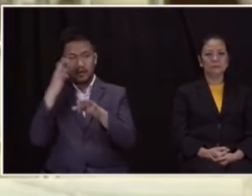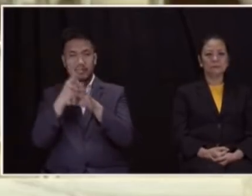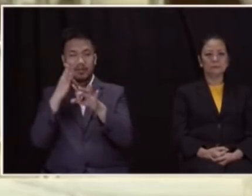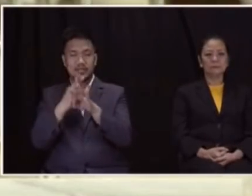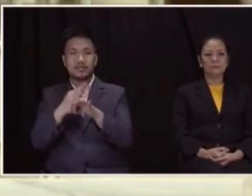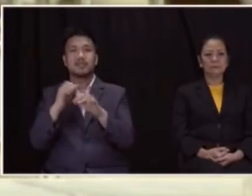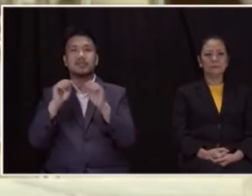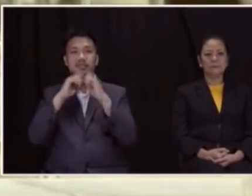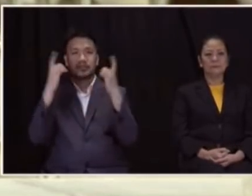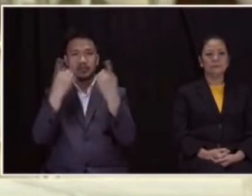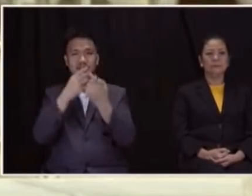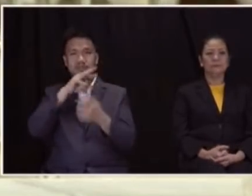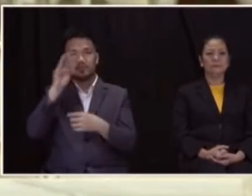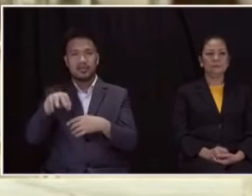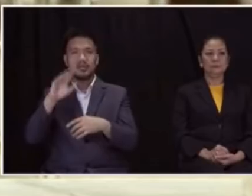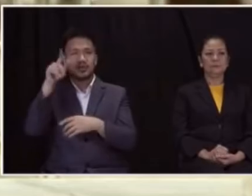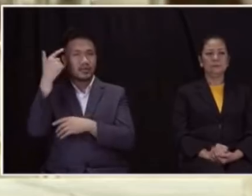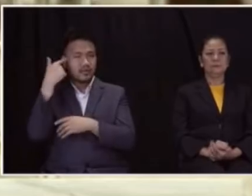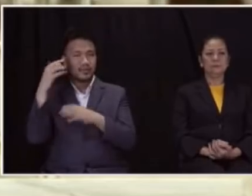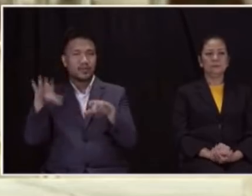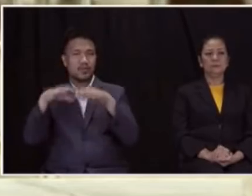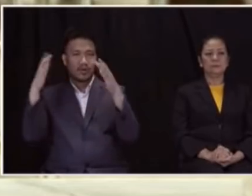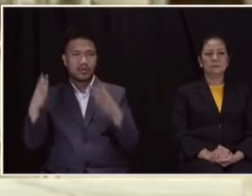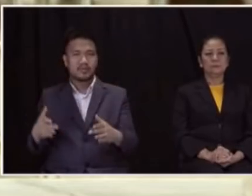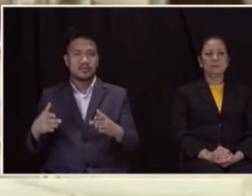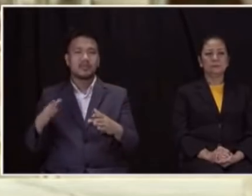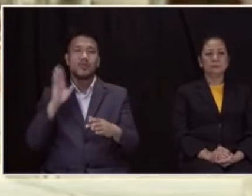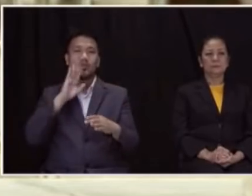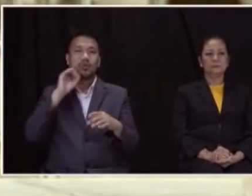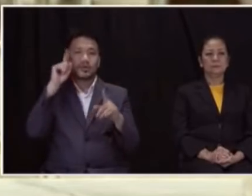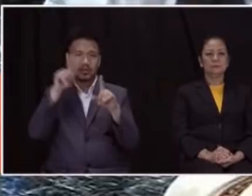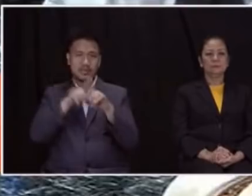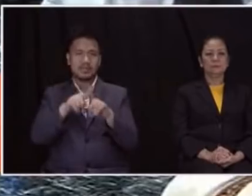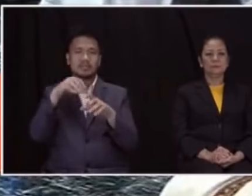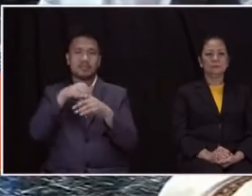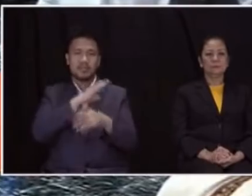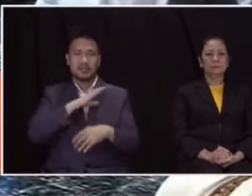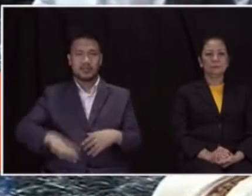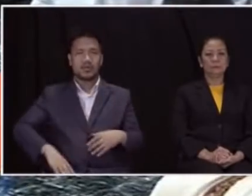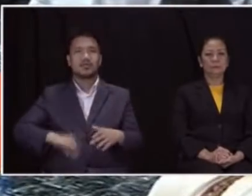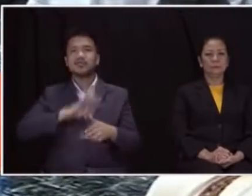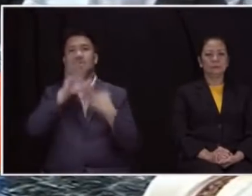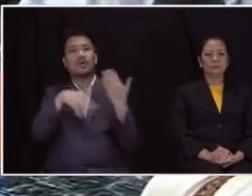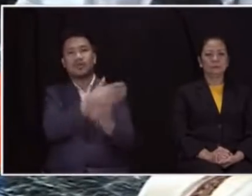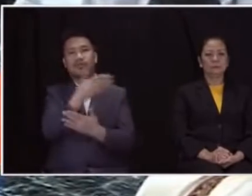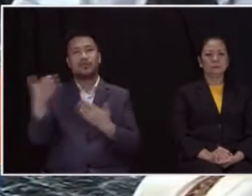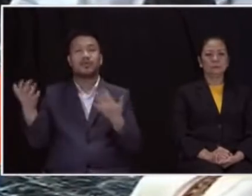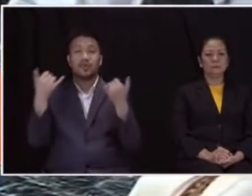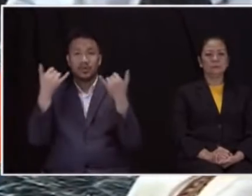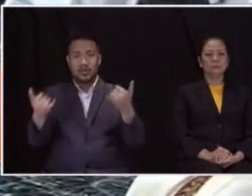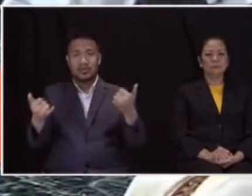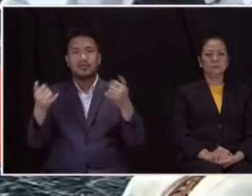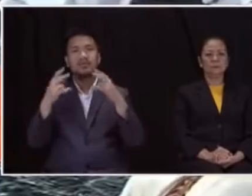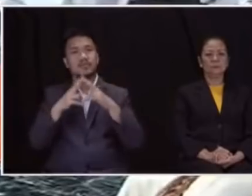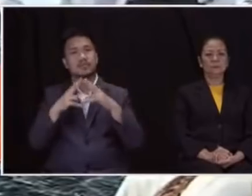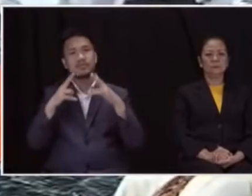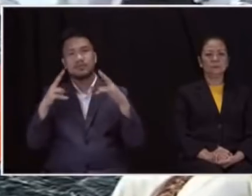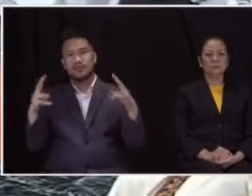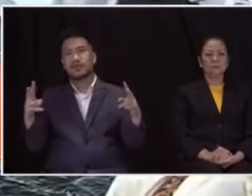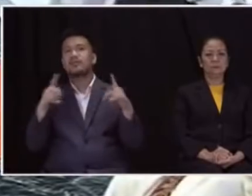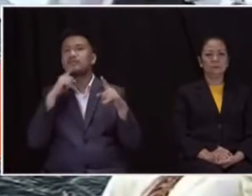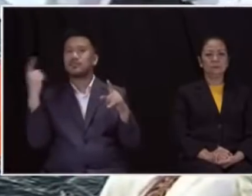Archdiocese of Manila, government officials, brothers and sisters in Christ, one and all, today is